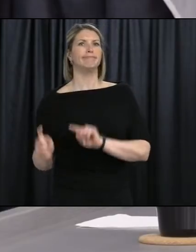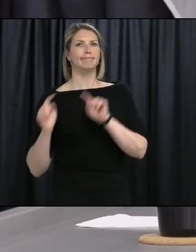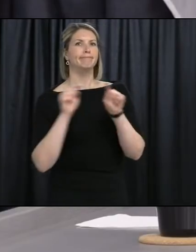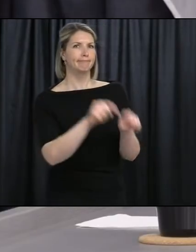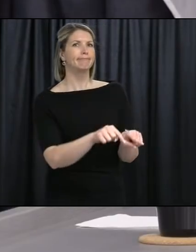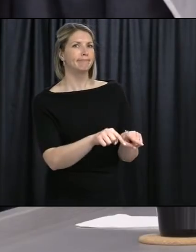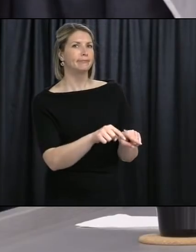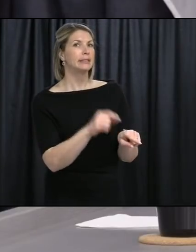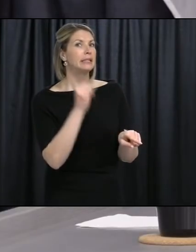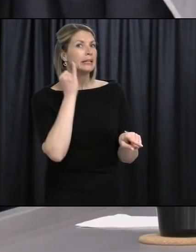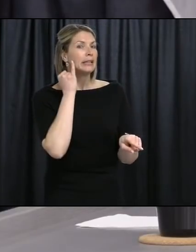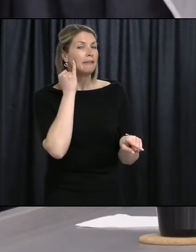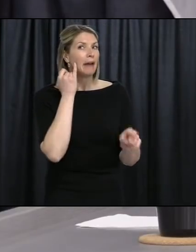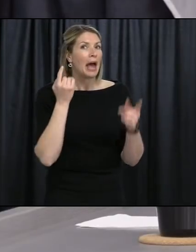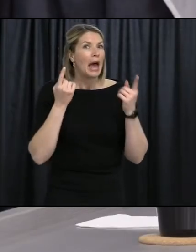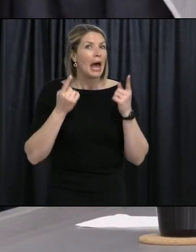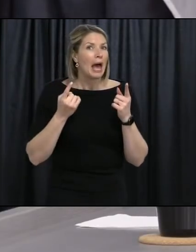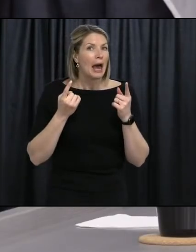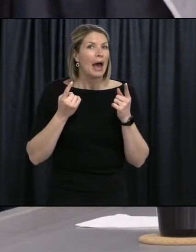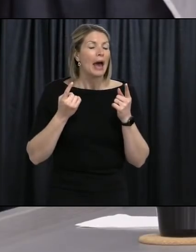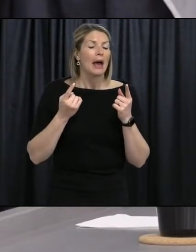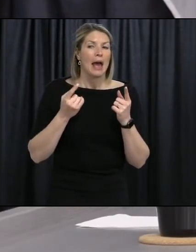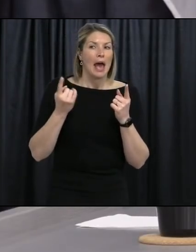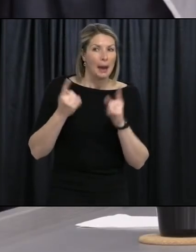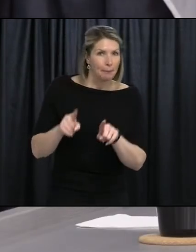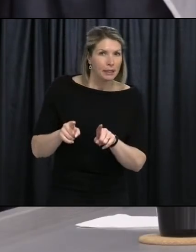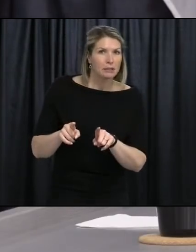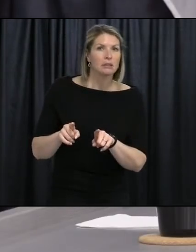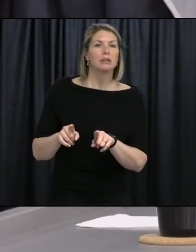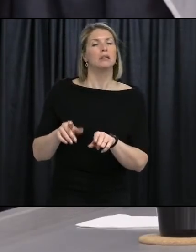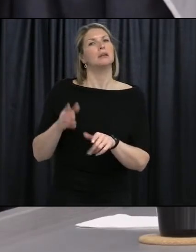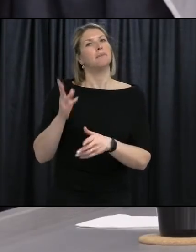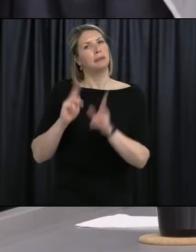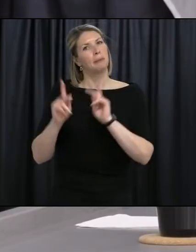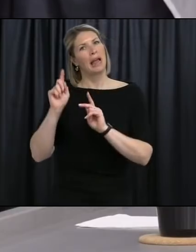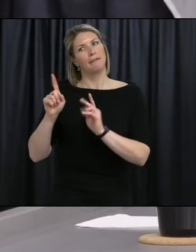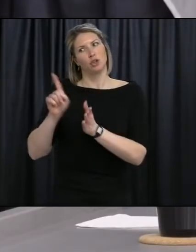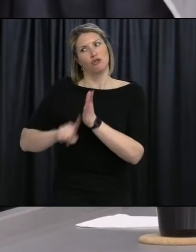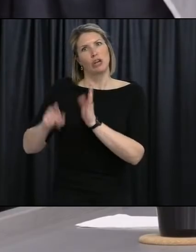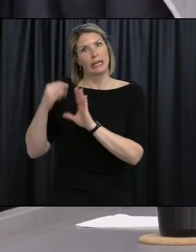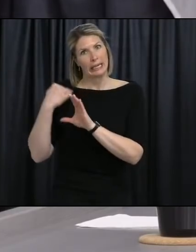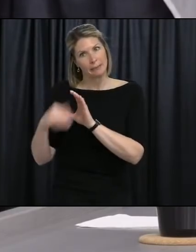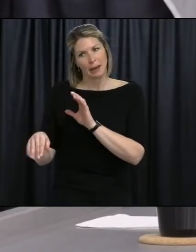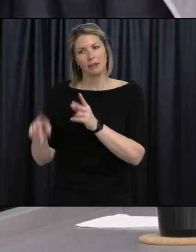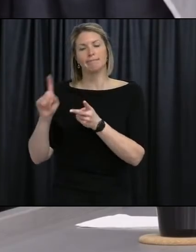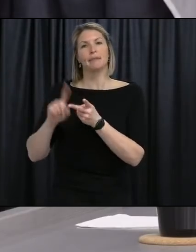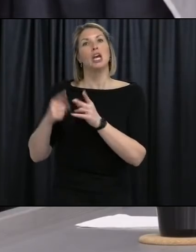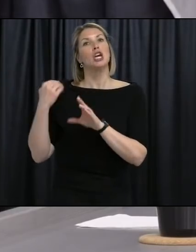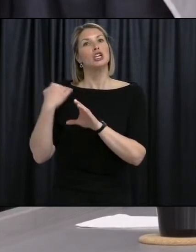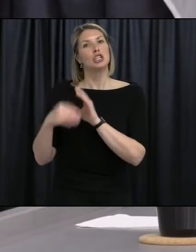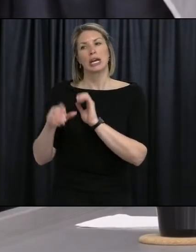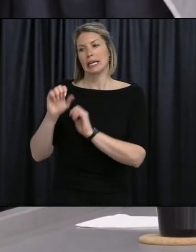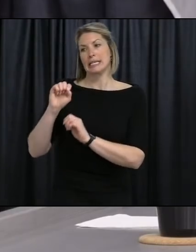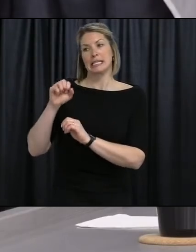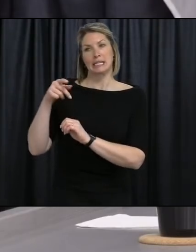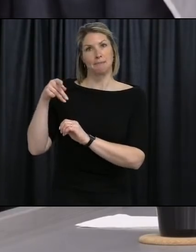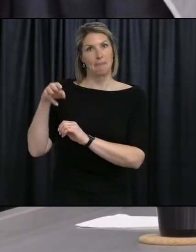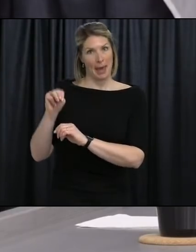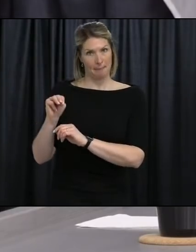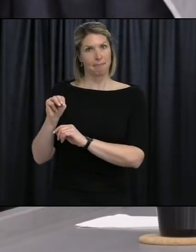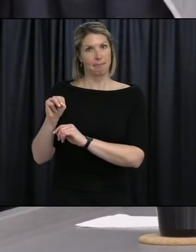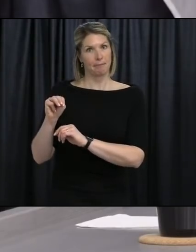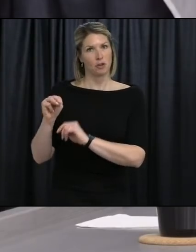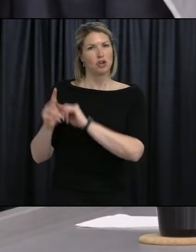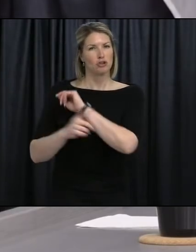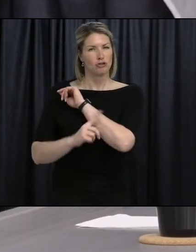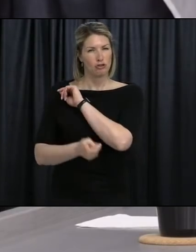have automated notification systems as long as people check their email, check the spam, because that has happened to a modest